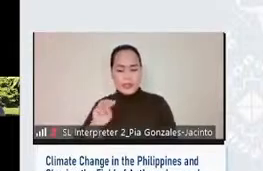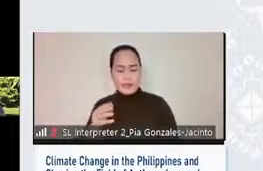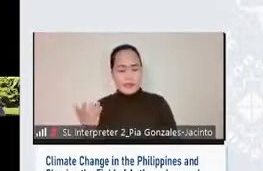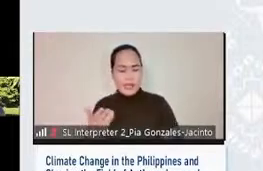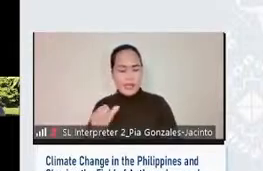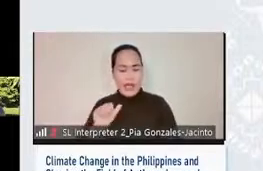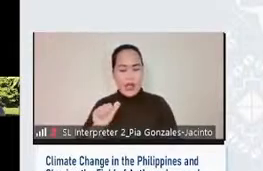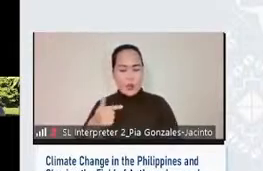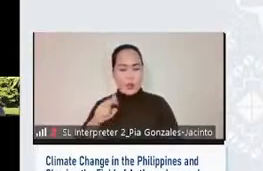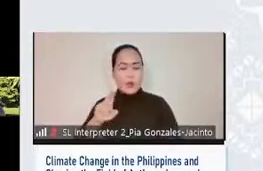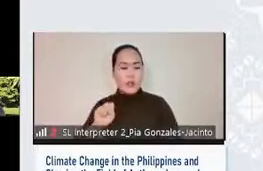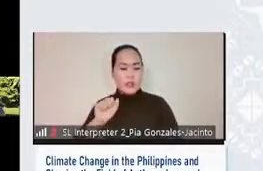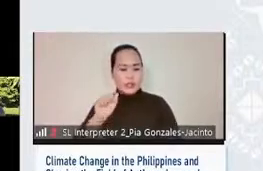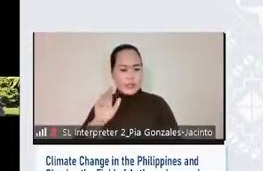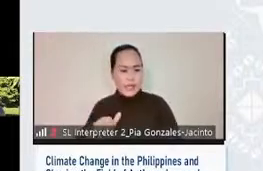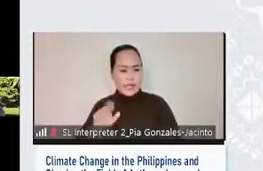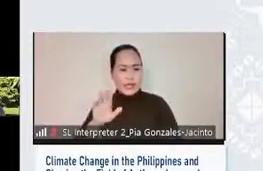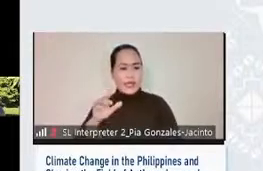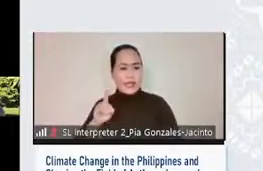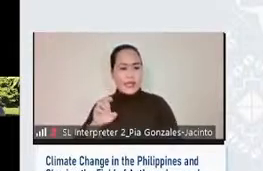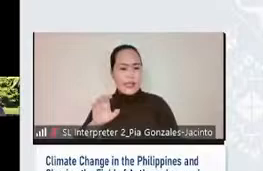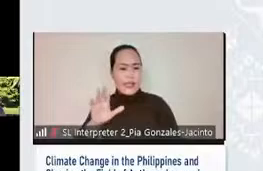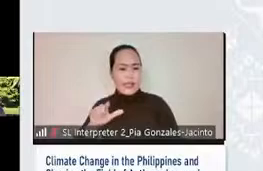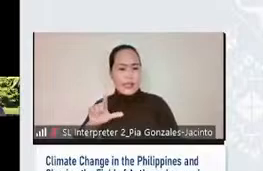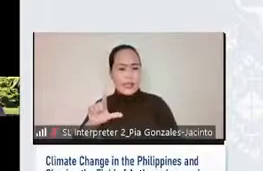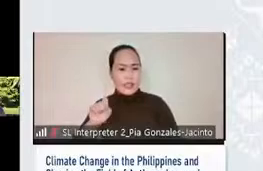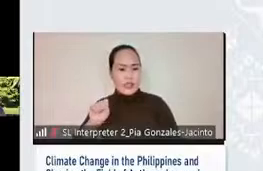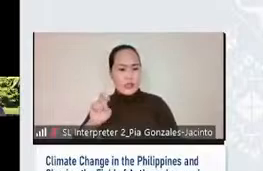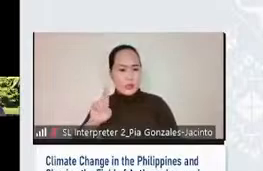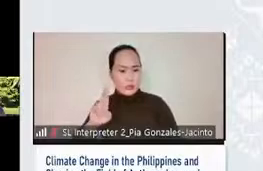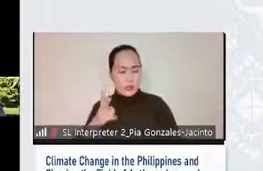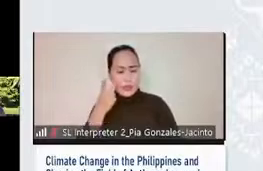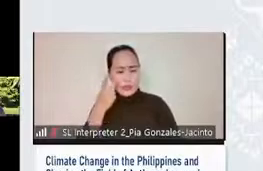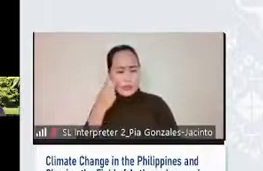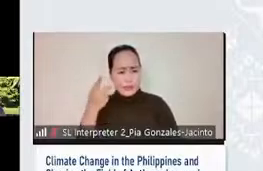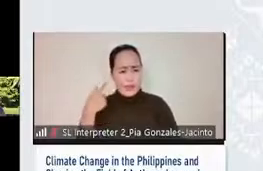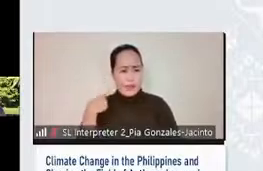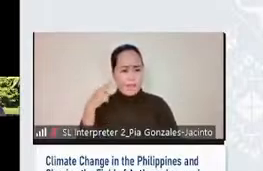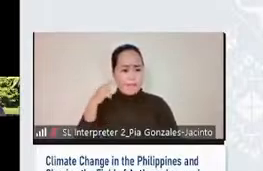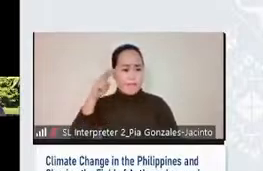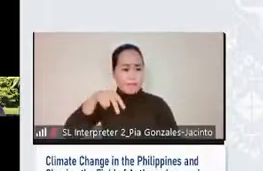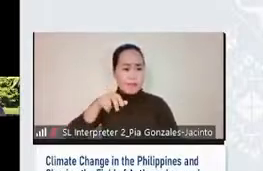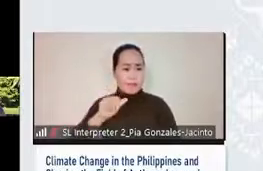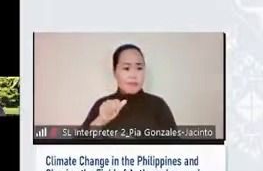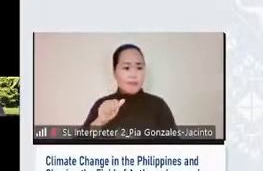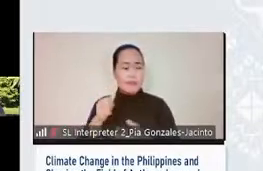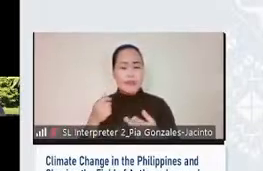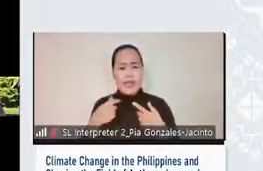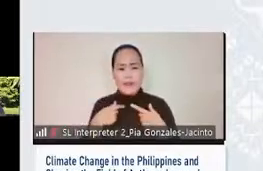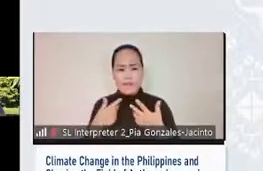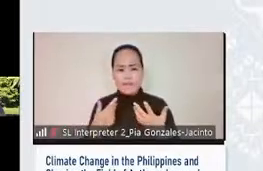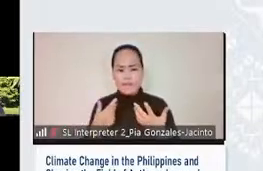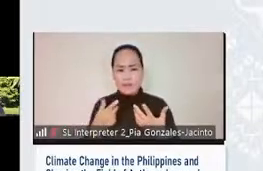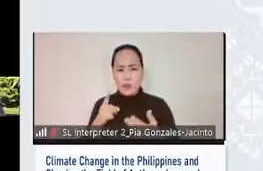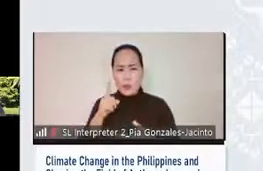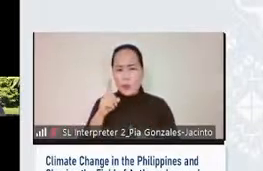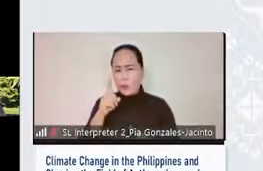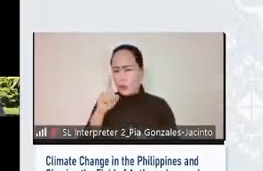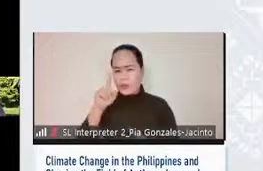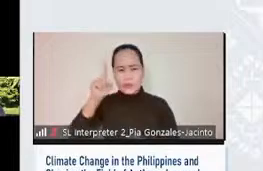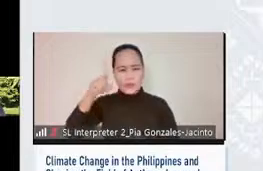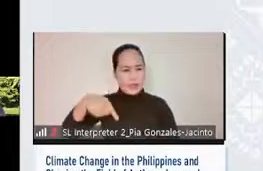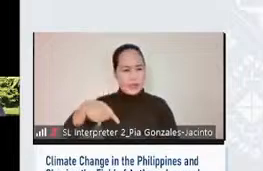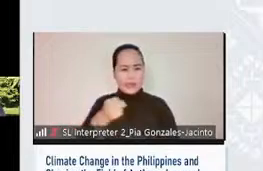very ancient channels can be discerned on aerial LiDAR imagery. At least one of them contains the remains of 1,000 or